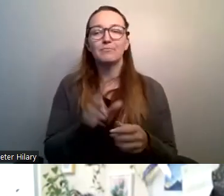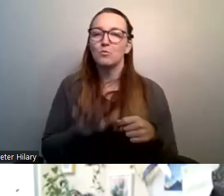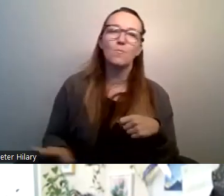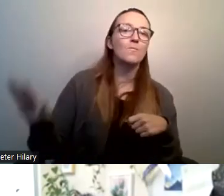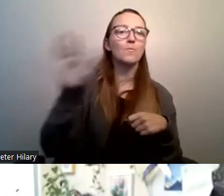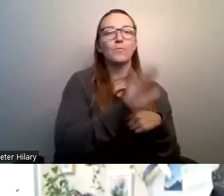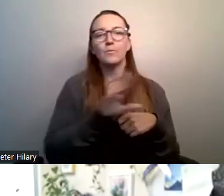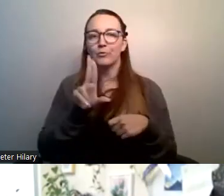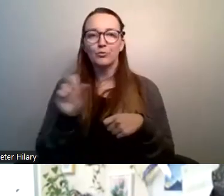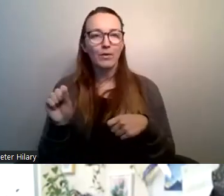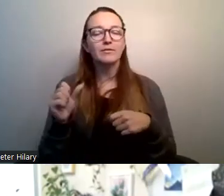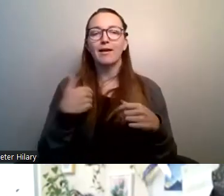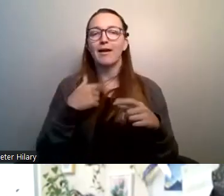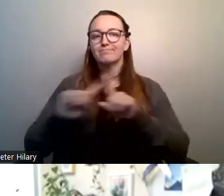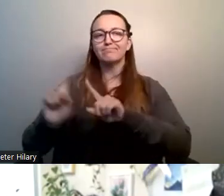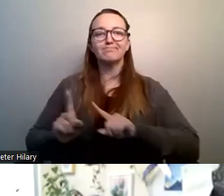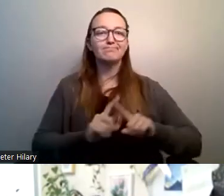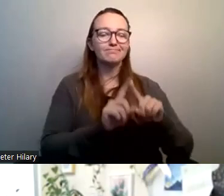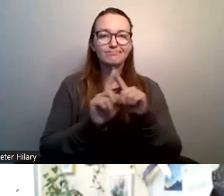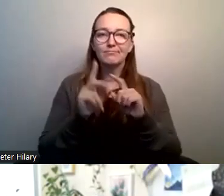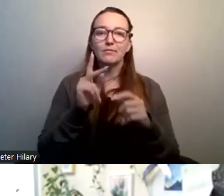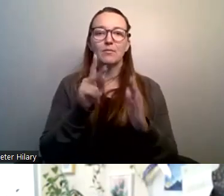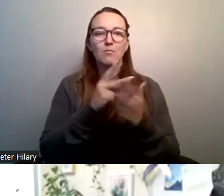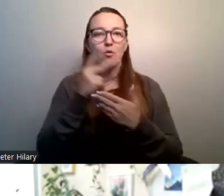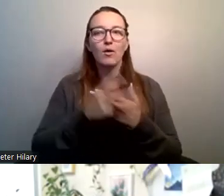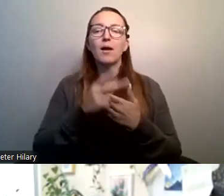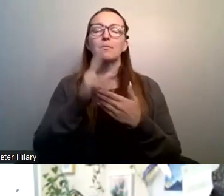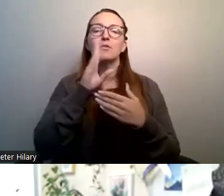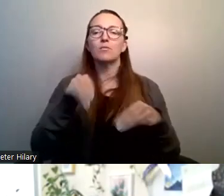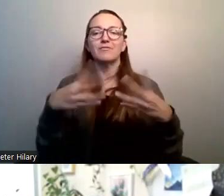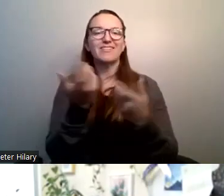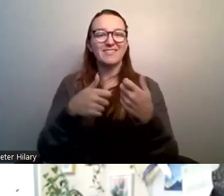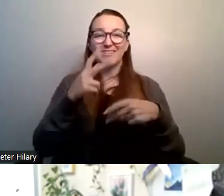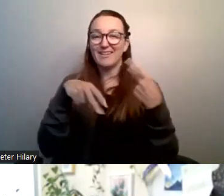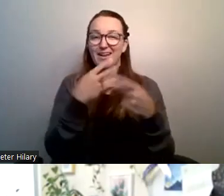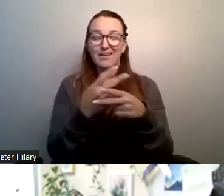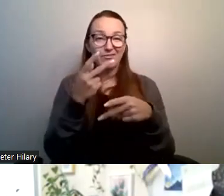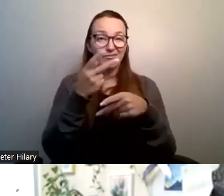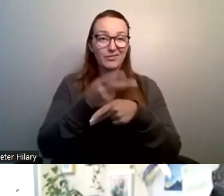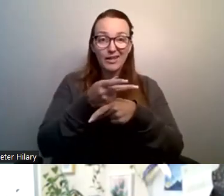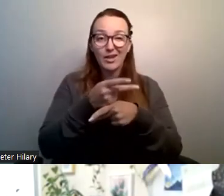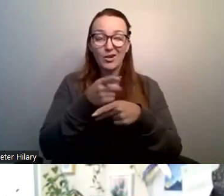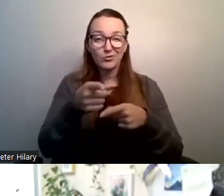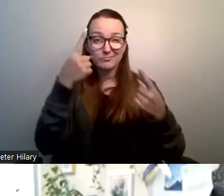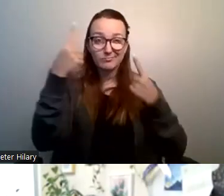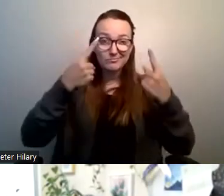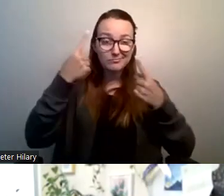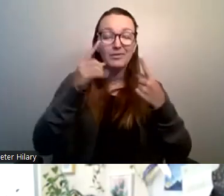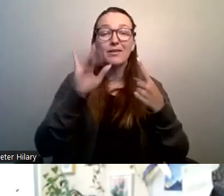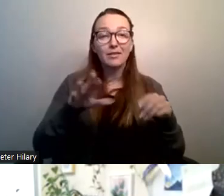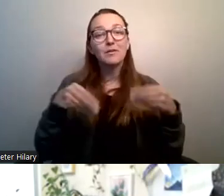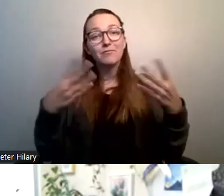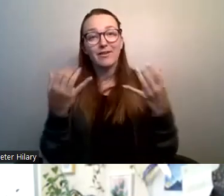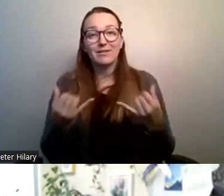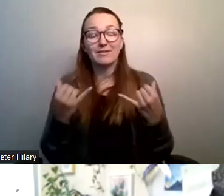are a number of programs that deliver any kind of care that you really can think of. It's being delivered today across